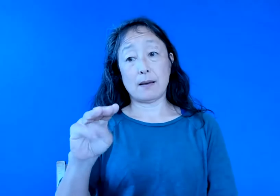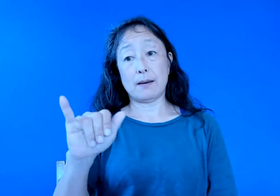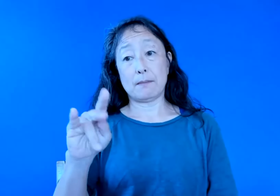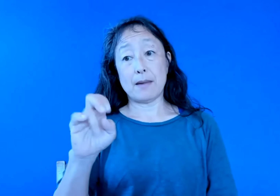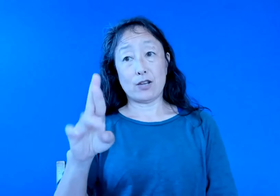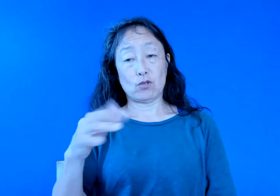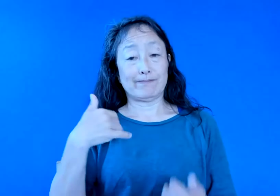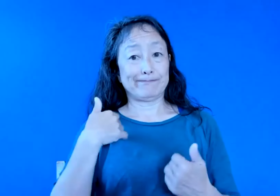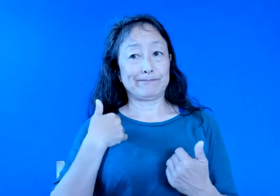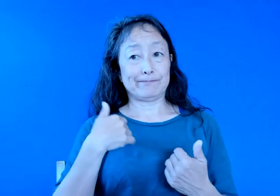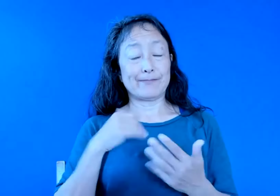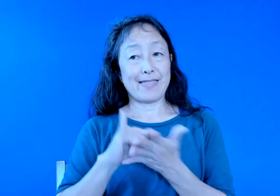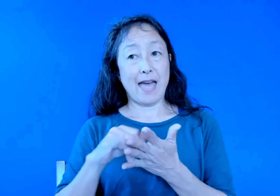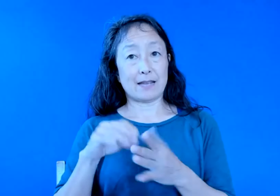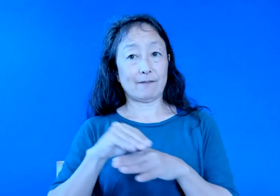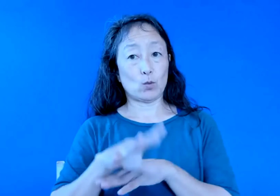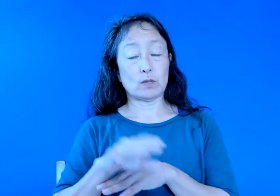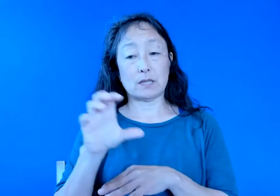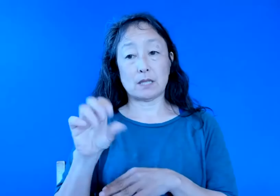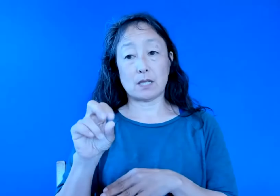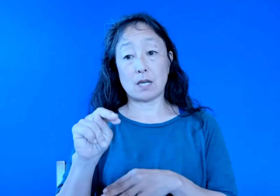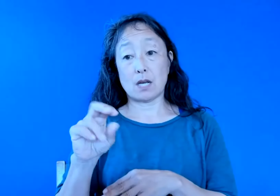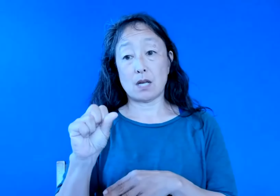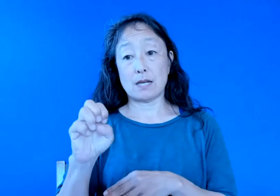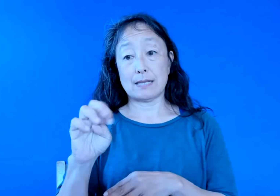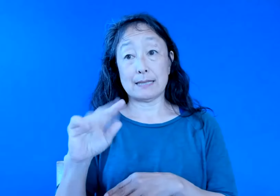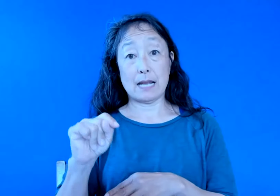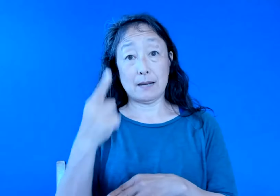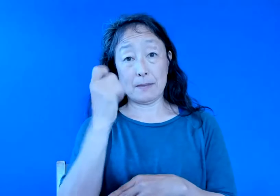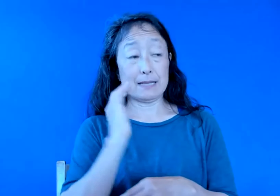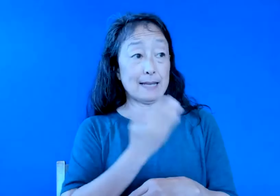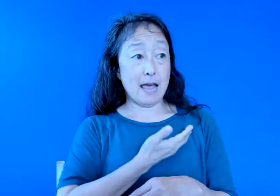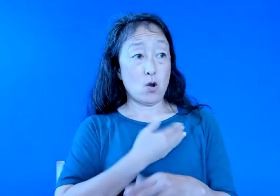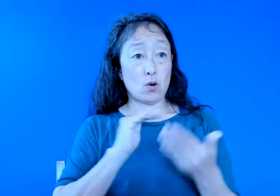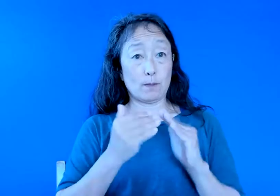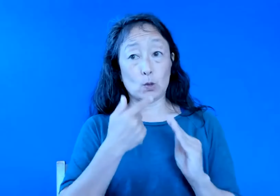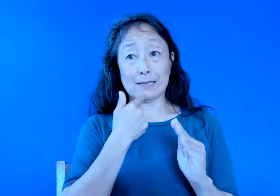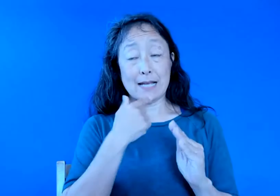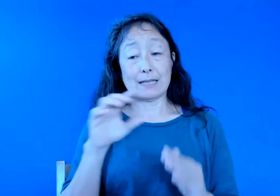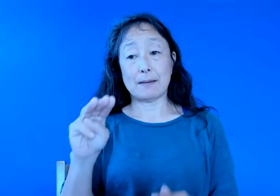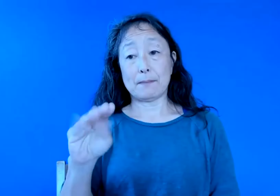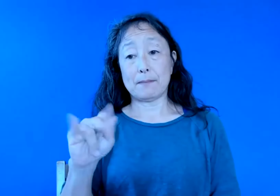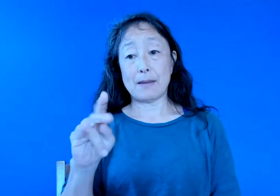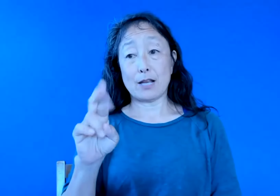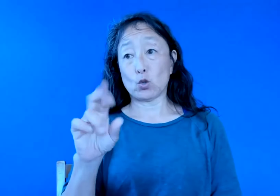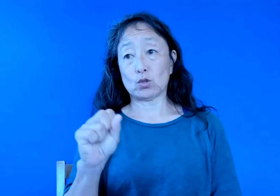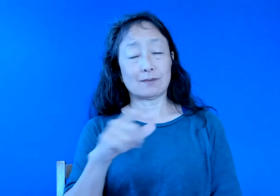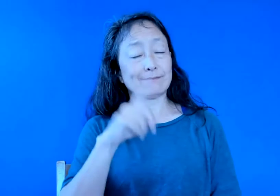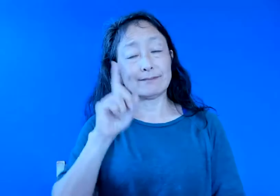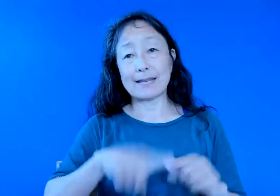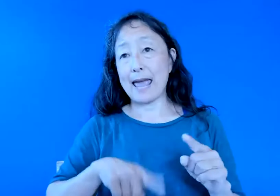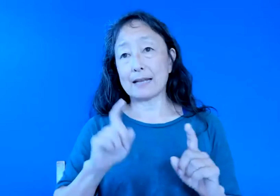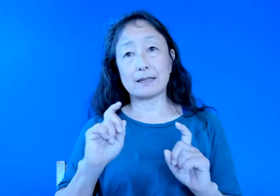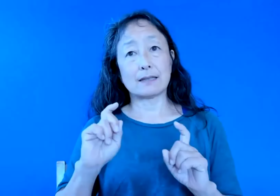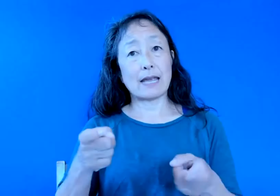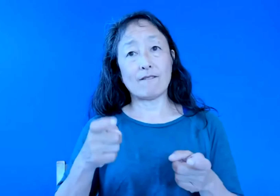our stance as a community has been minors cannot consent, period. And really trying to address